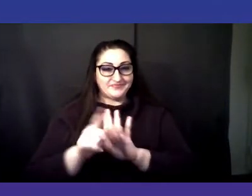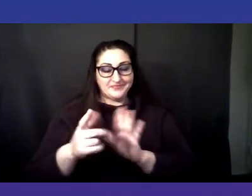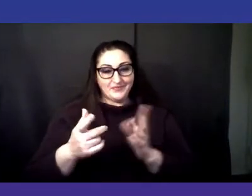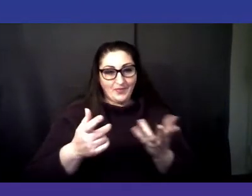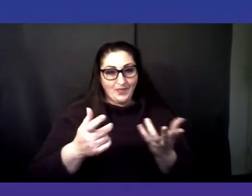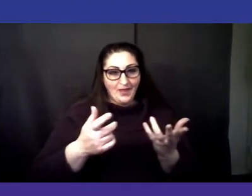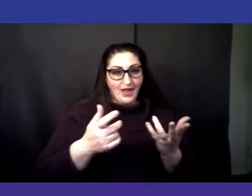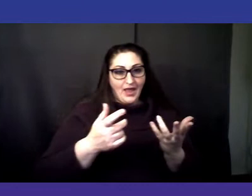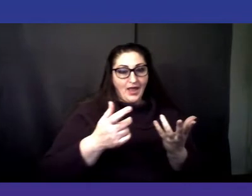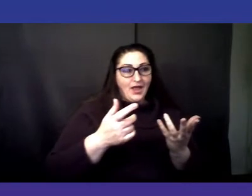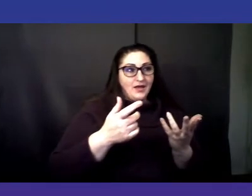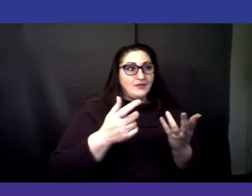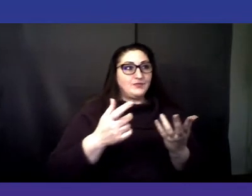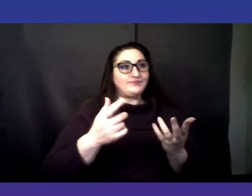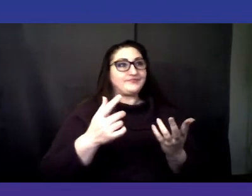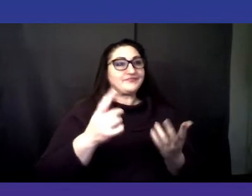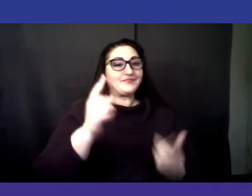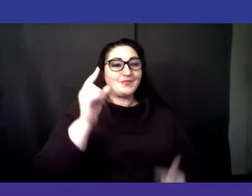reproducing